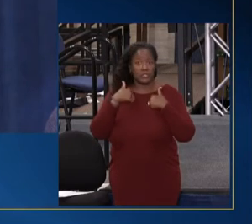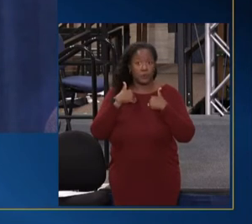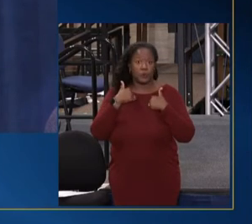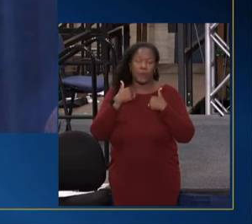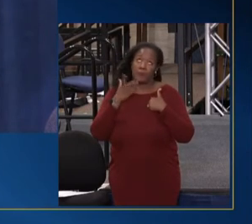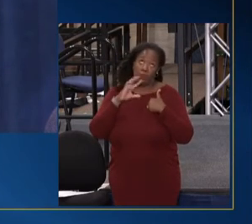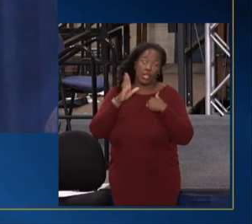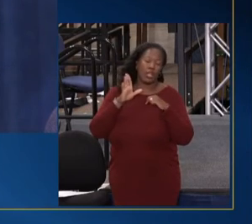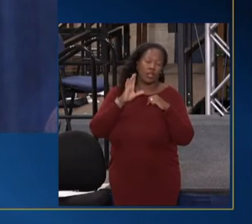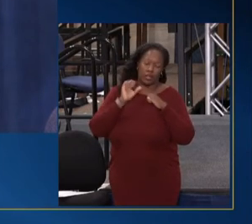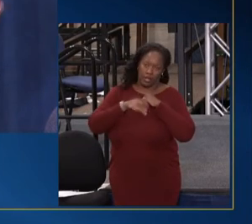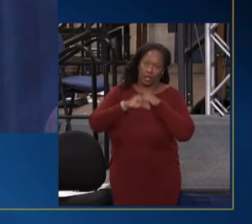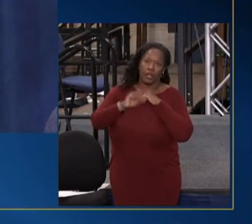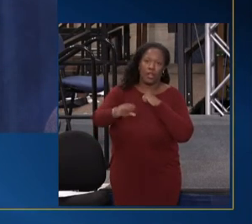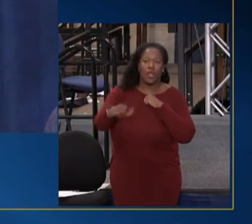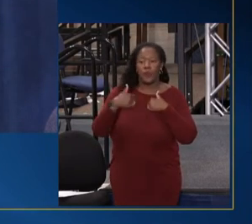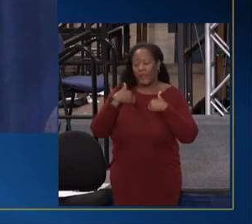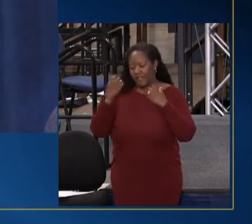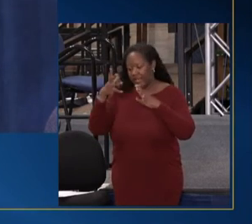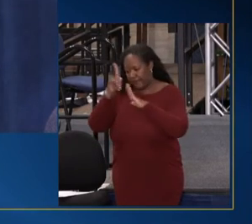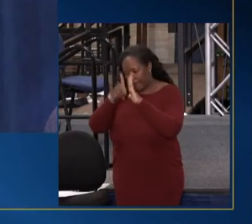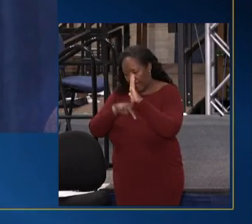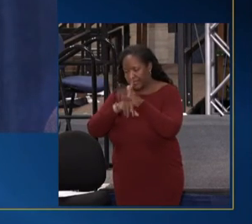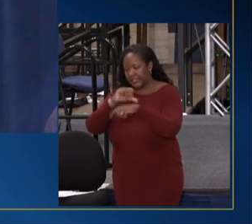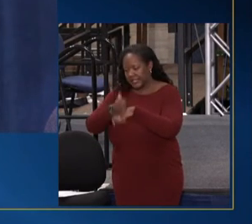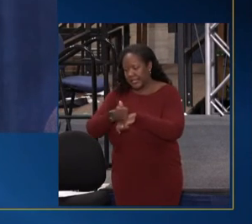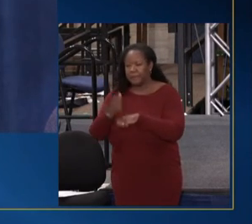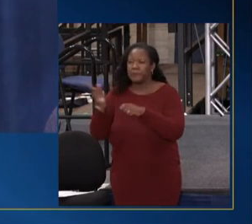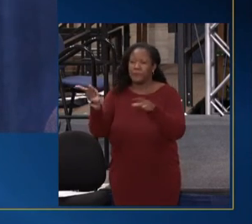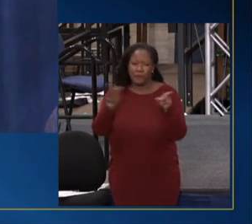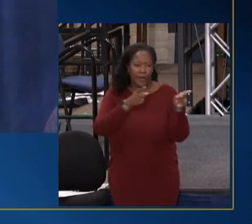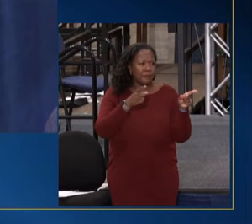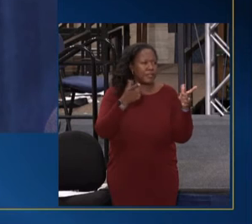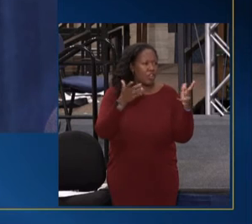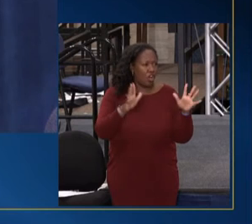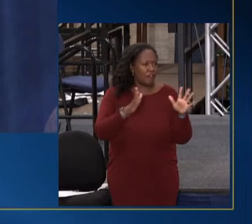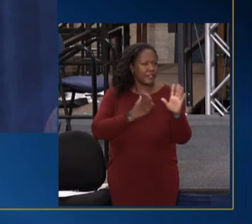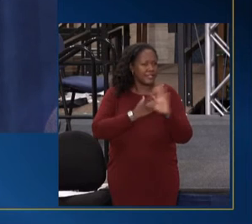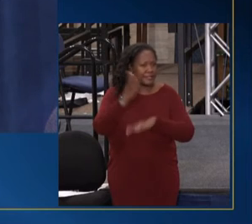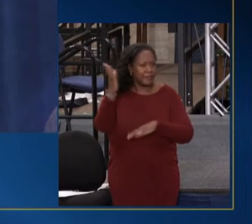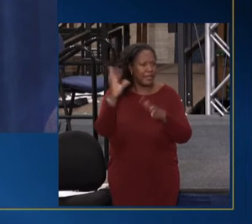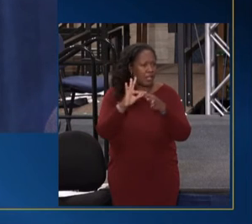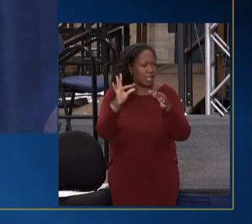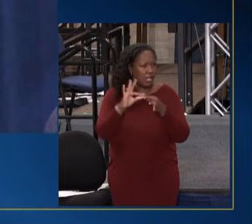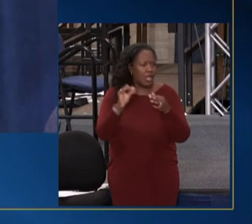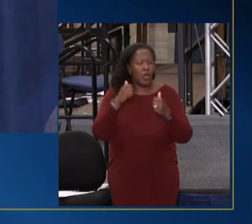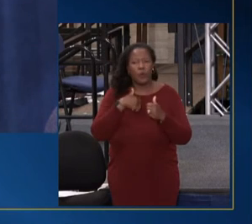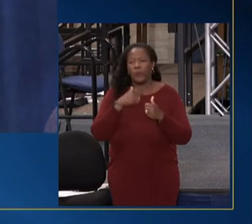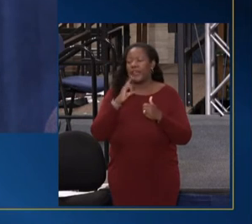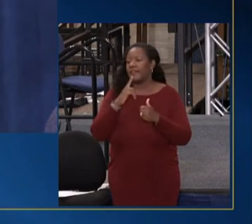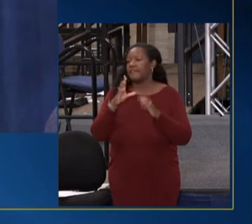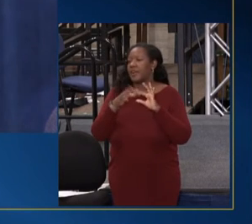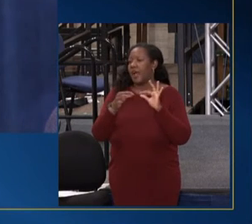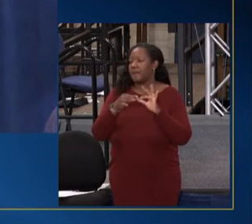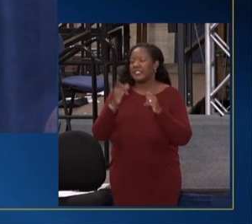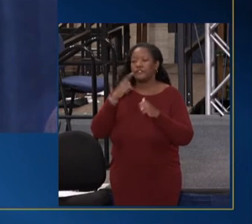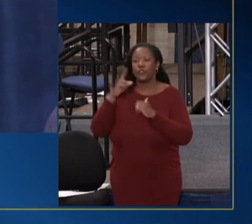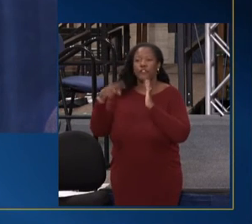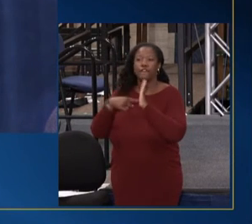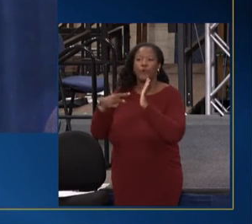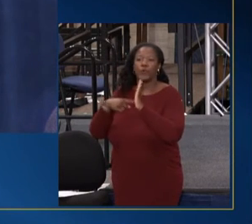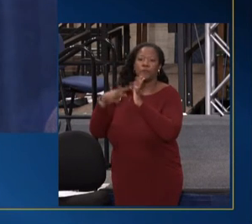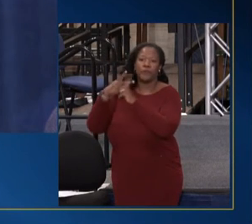talk a while, right? We have a lot of policy things in place. Everyone, I think, in this room probably submitted comments with respect to Section 1557 of the Affordable Care Act,